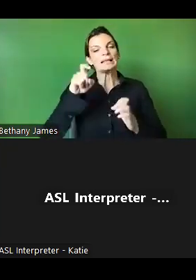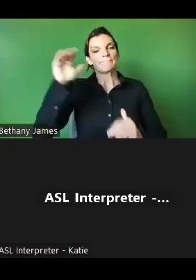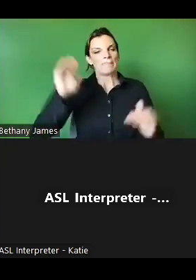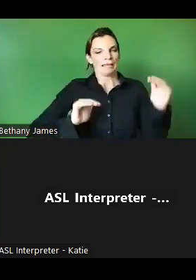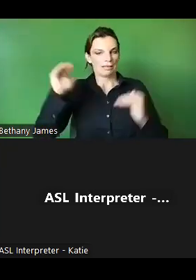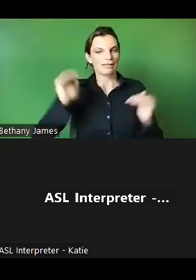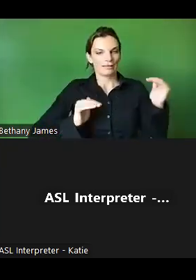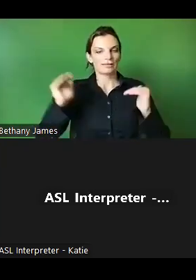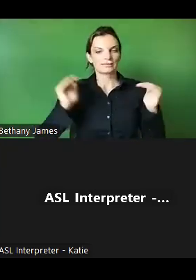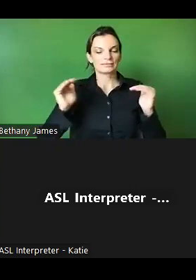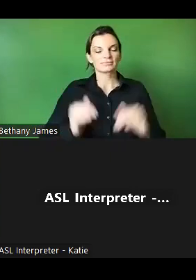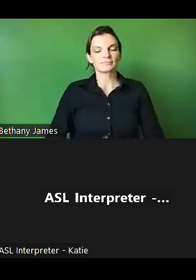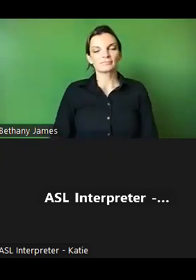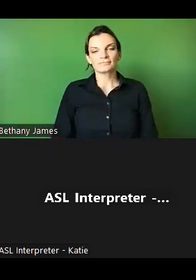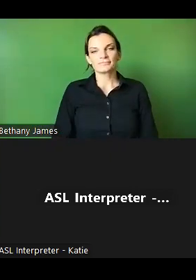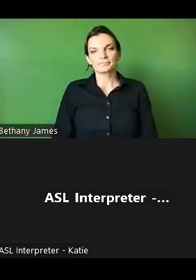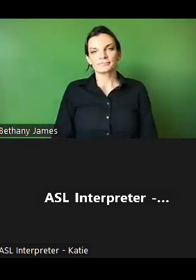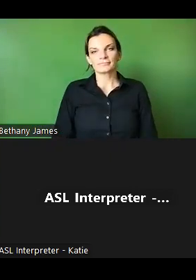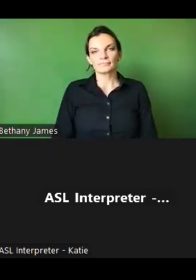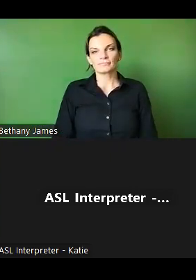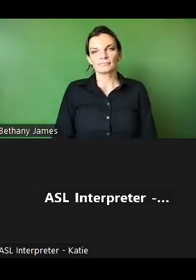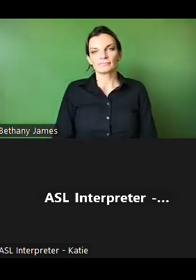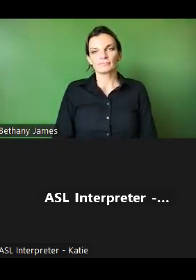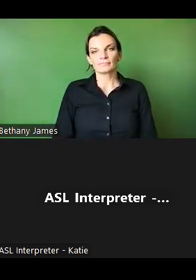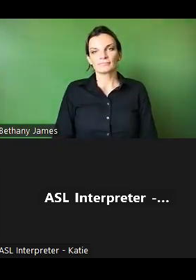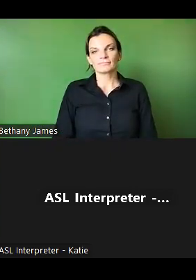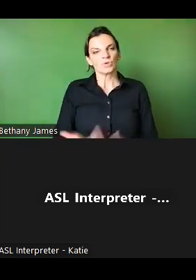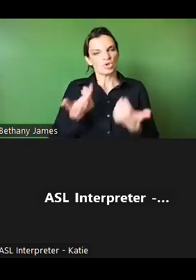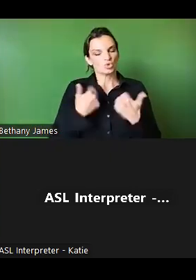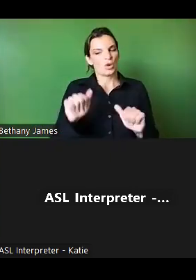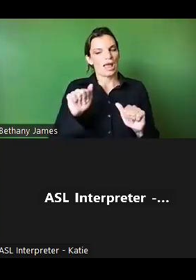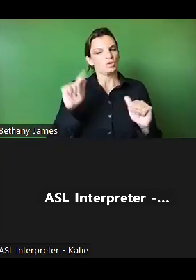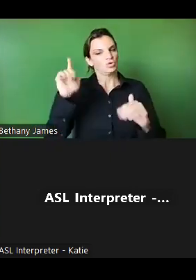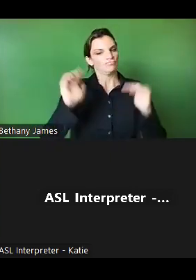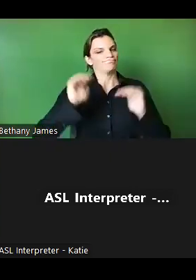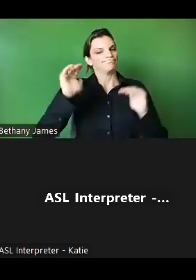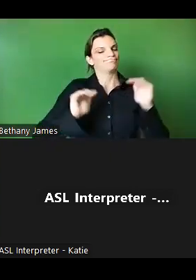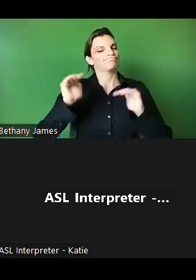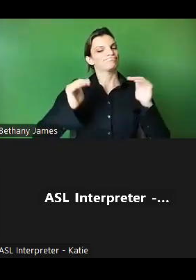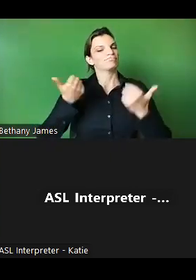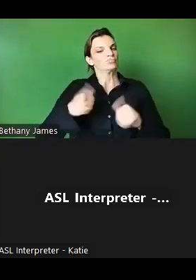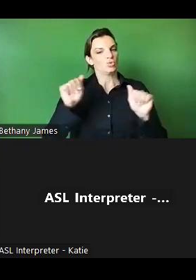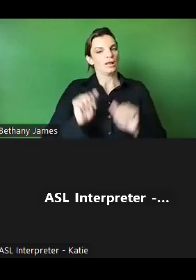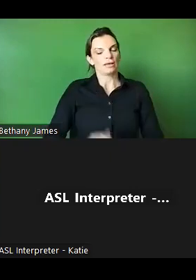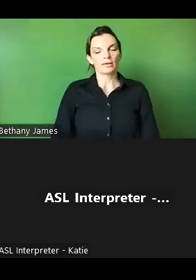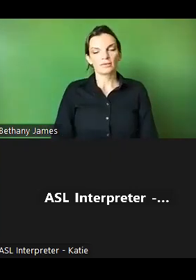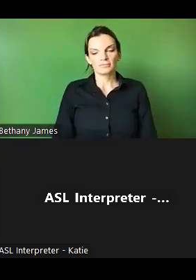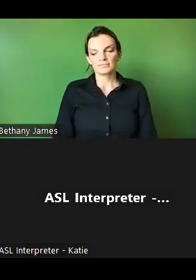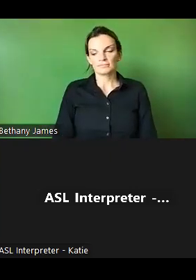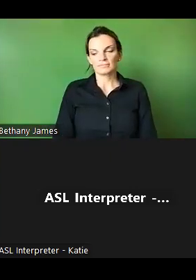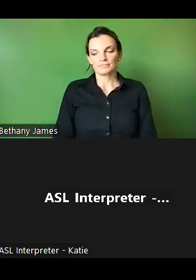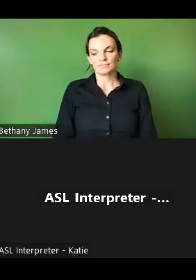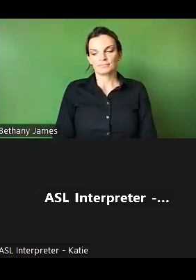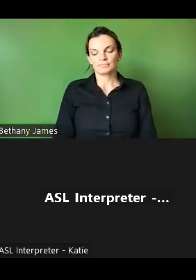some of these things. Or let's strive for a sense of proportion, and that can be part